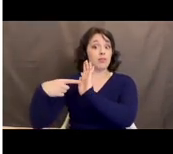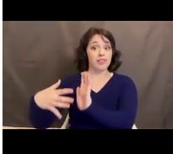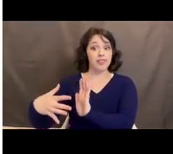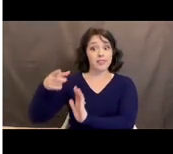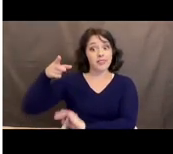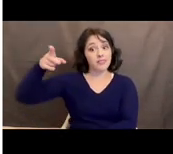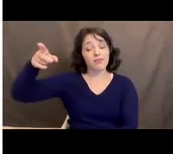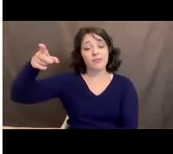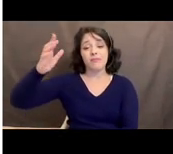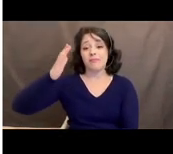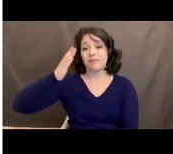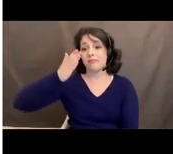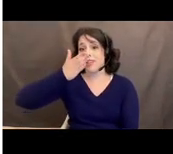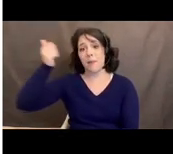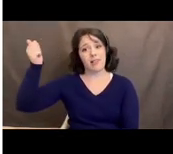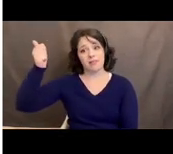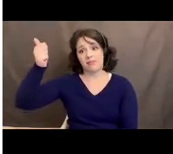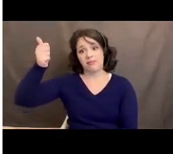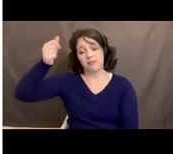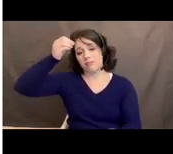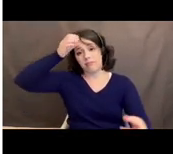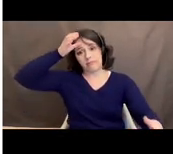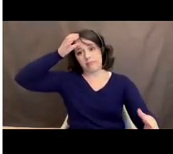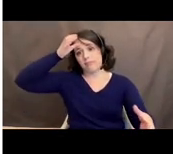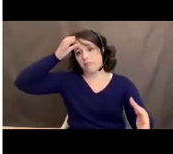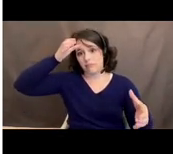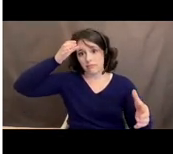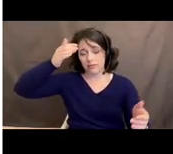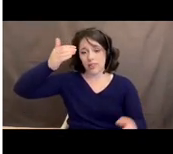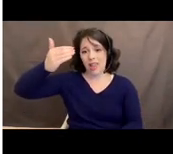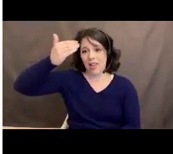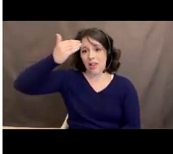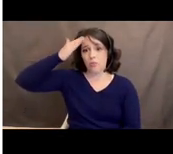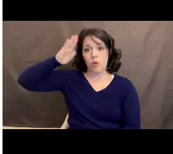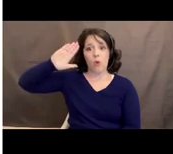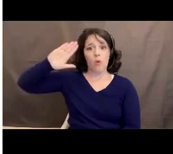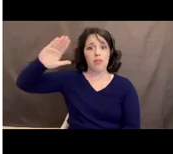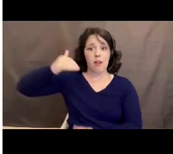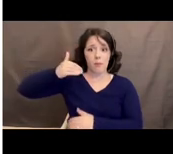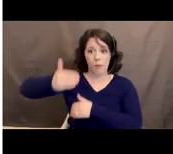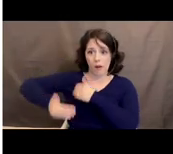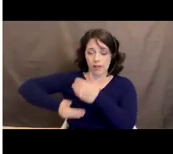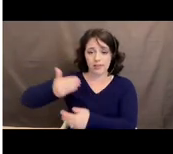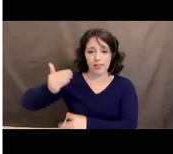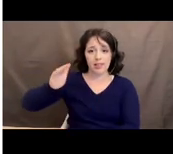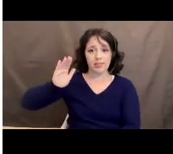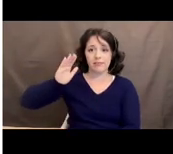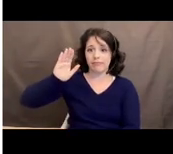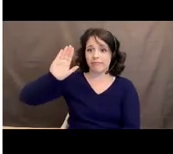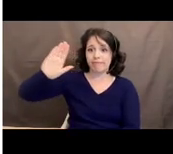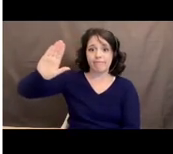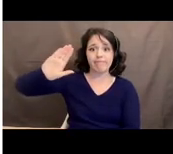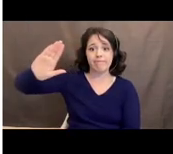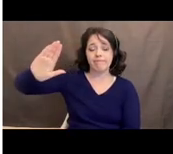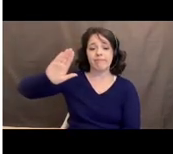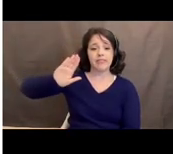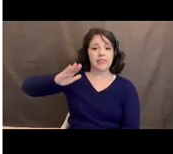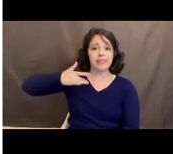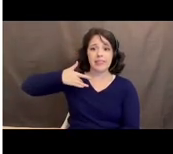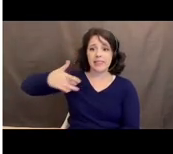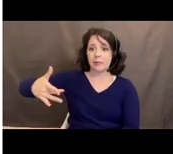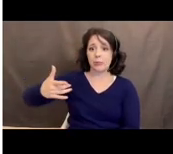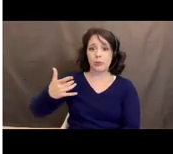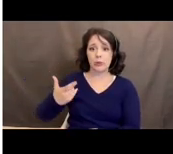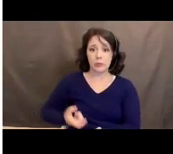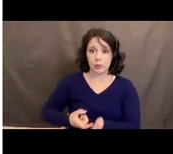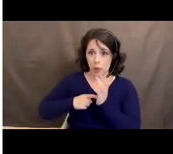are really going to be the experts on the features and the process of that specific state plan. So they all